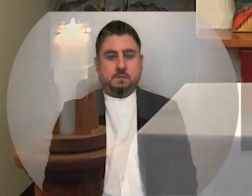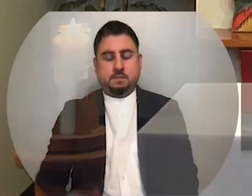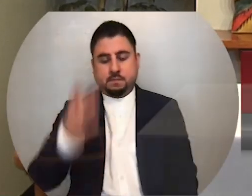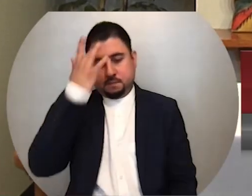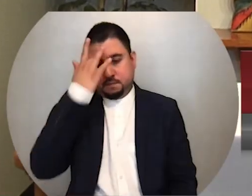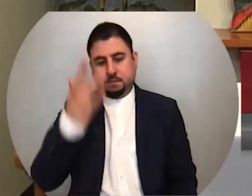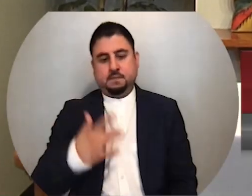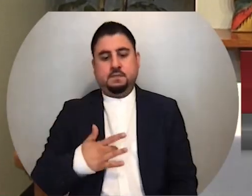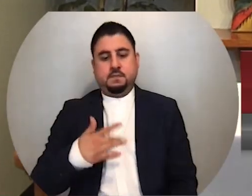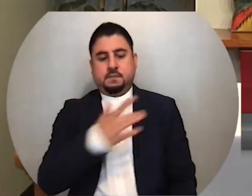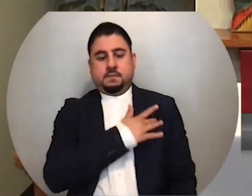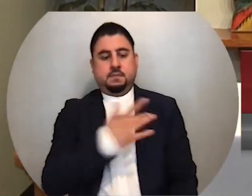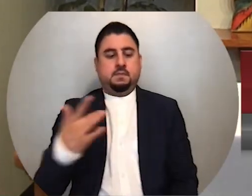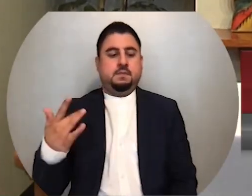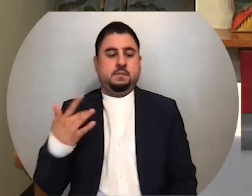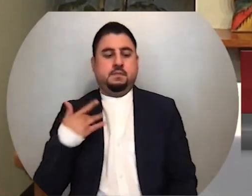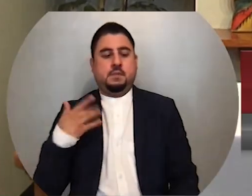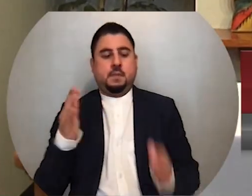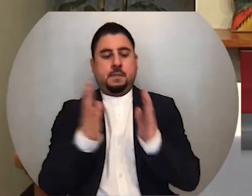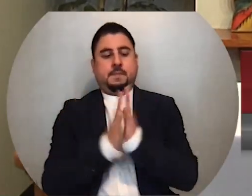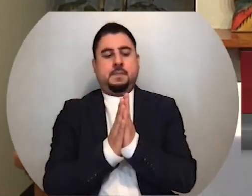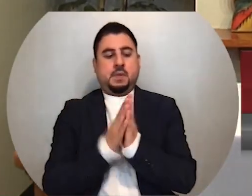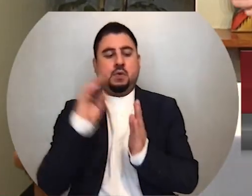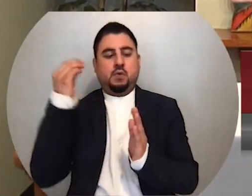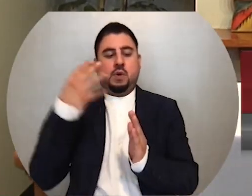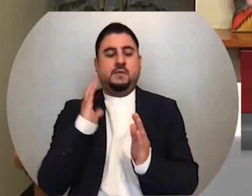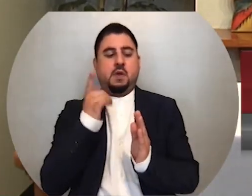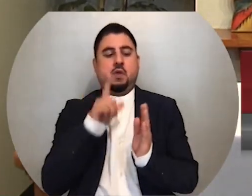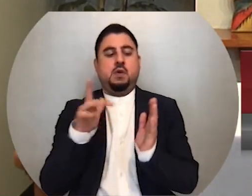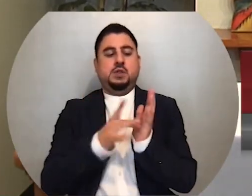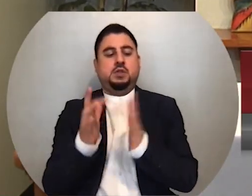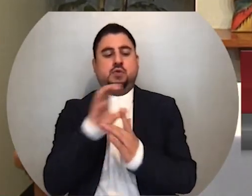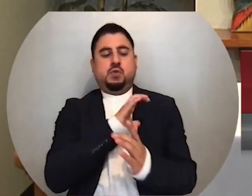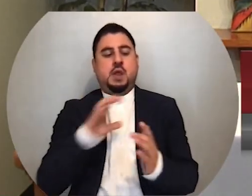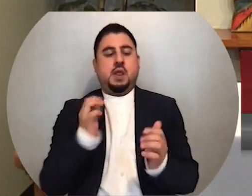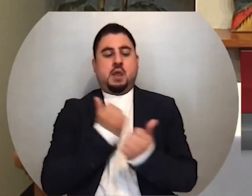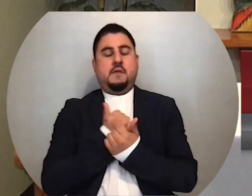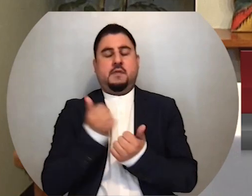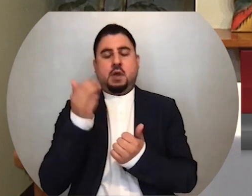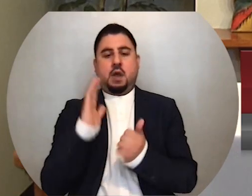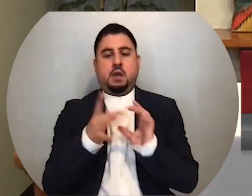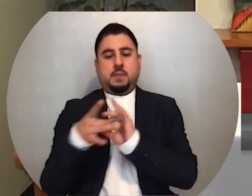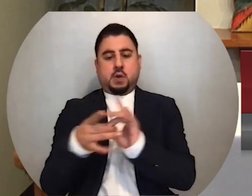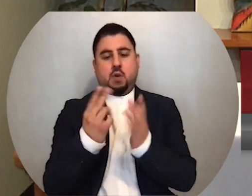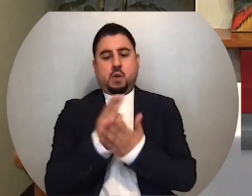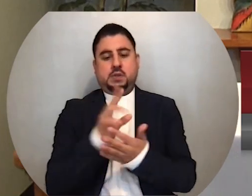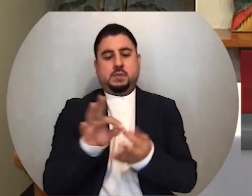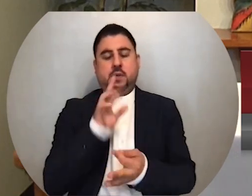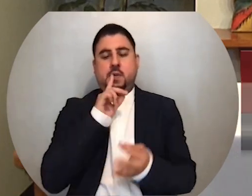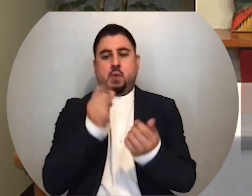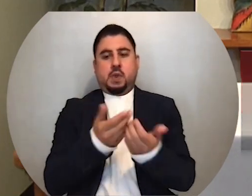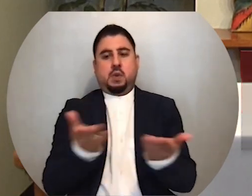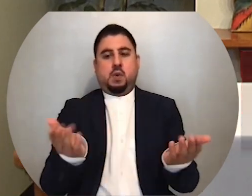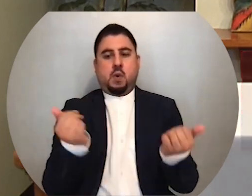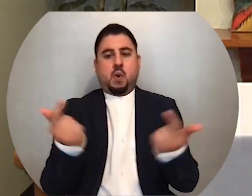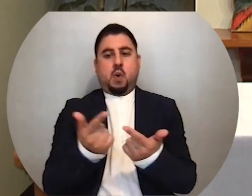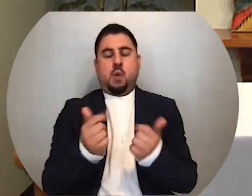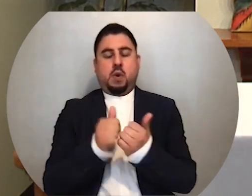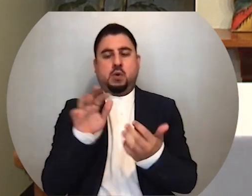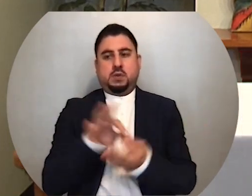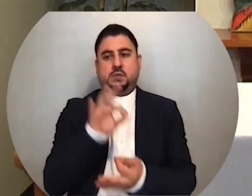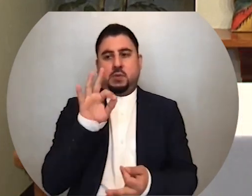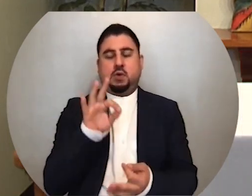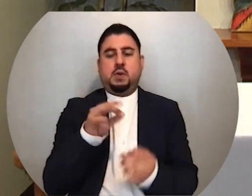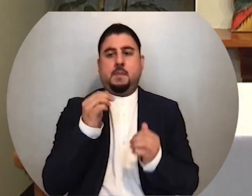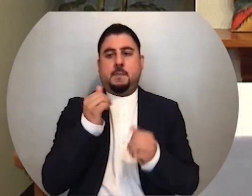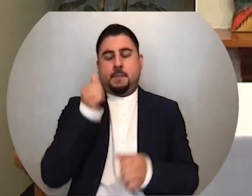In the name of the Father, and of the Son, and of the Holy Spirit. Amen. The grace of our Lord Jesus Christ, the love of God, and the communion of the Holy Spirit be with you all. And with